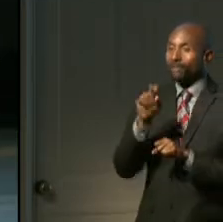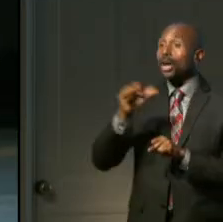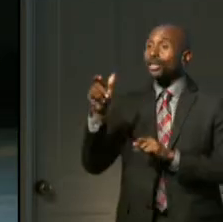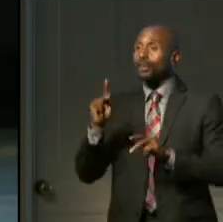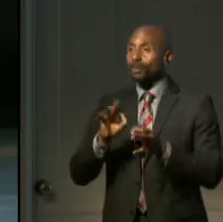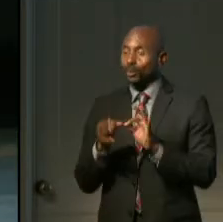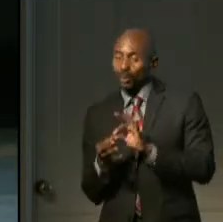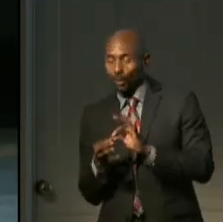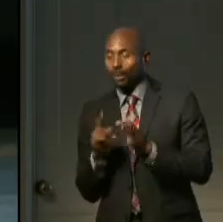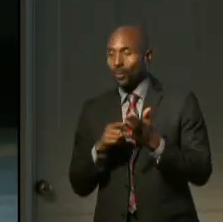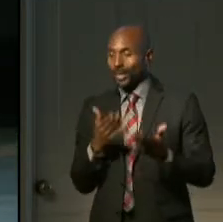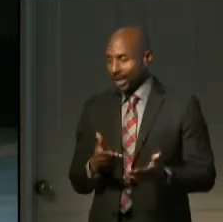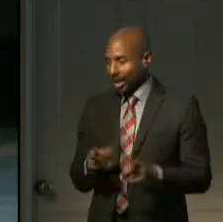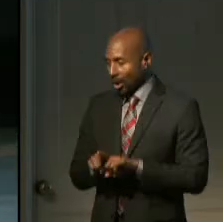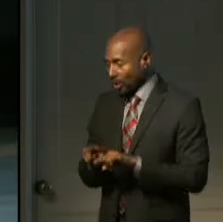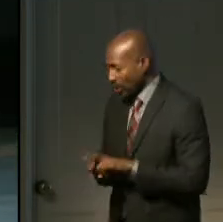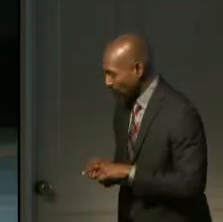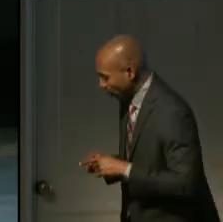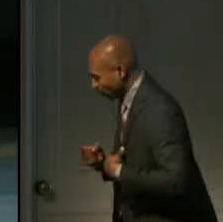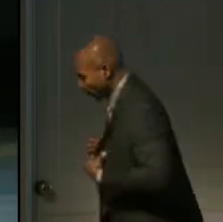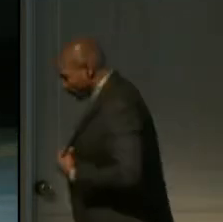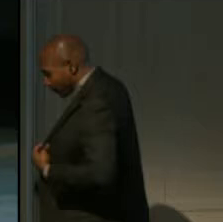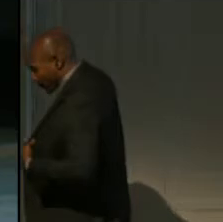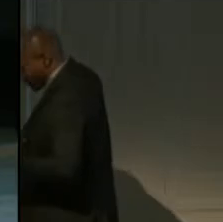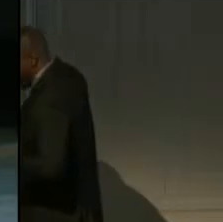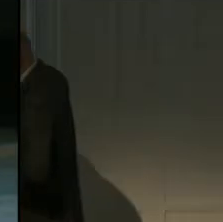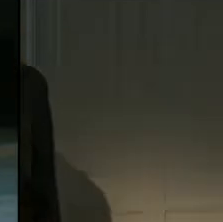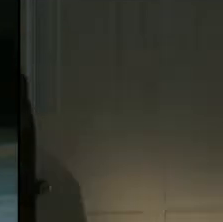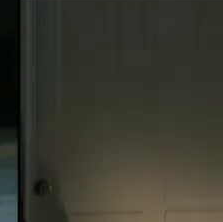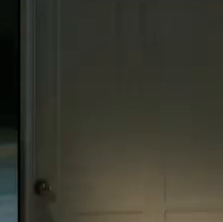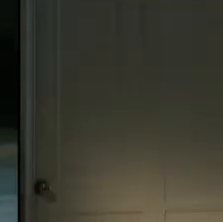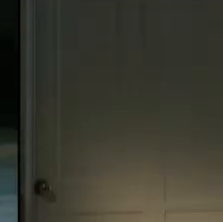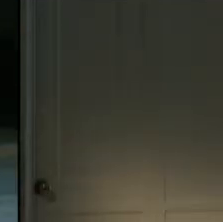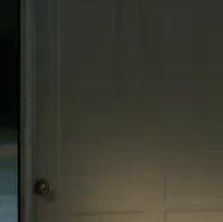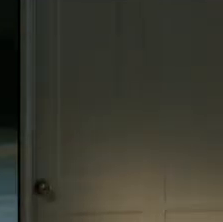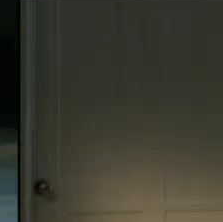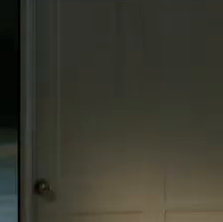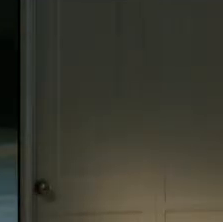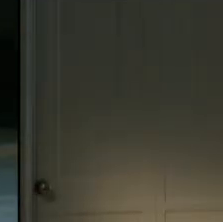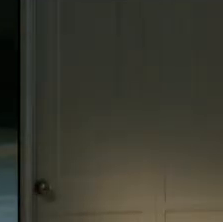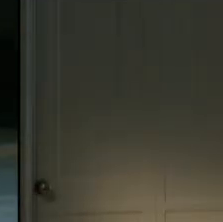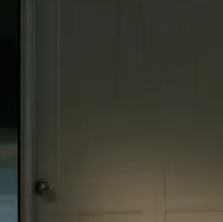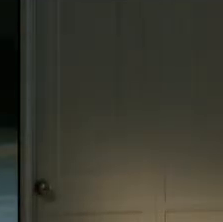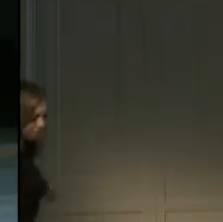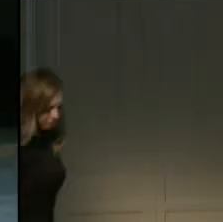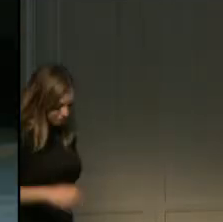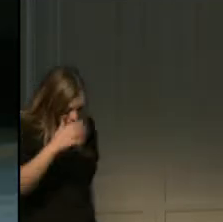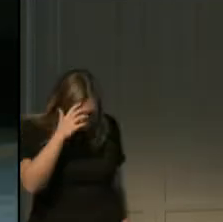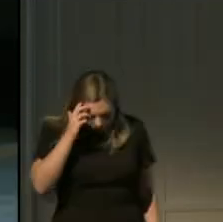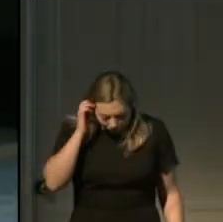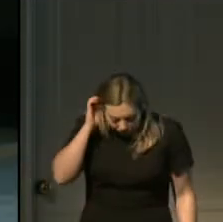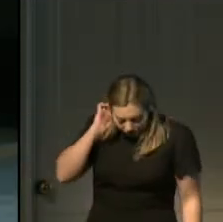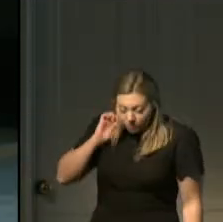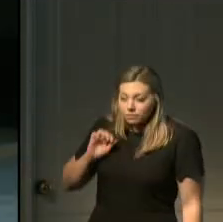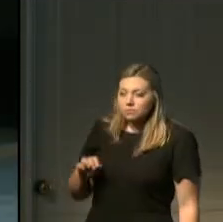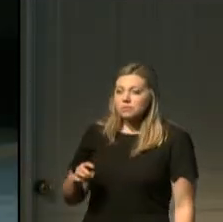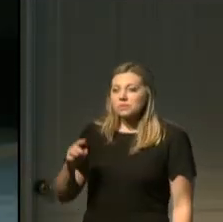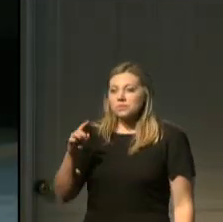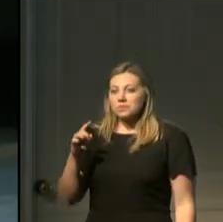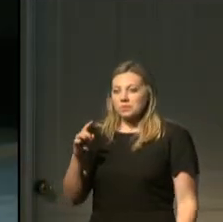there. I love that last point. As somebody who's not a technologist but likes to think of herself as a